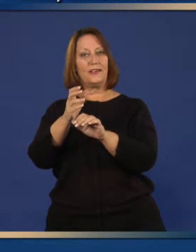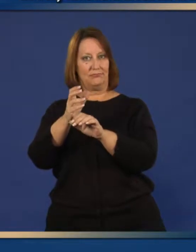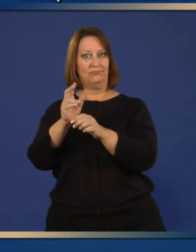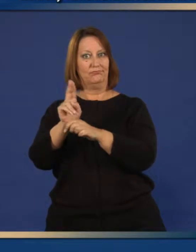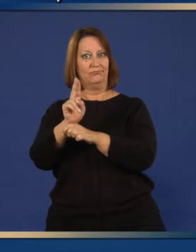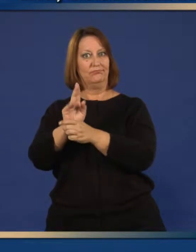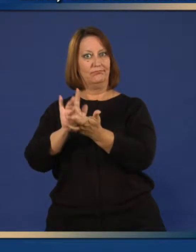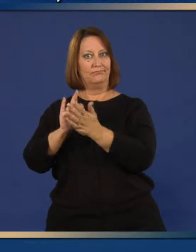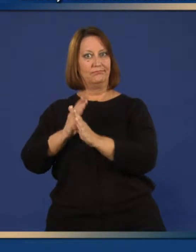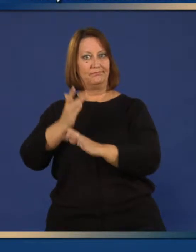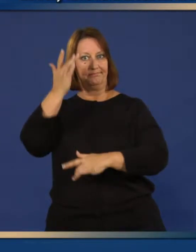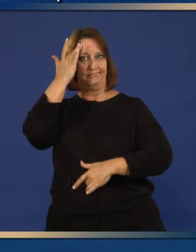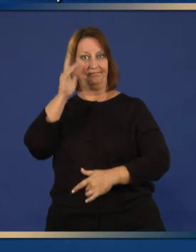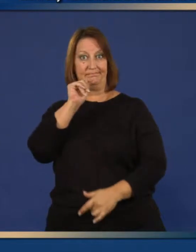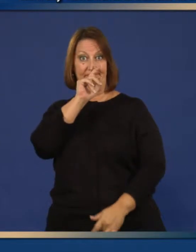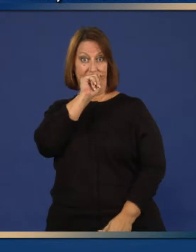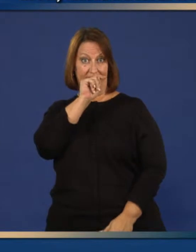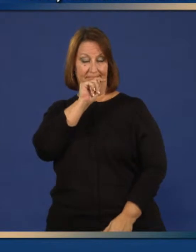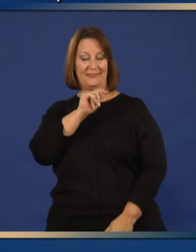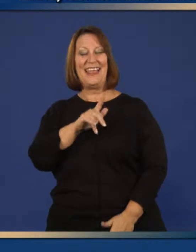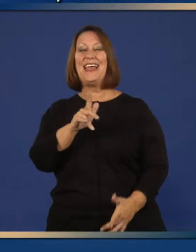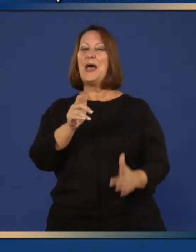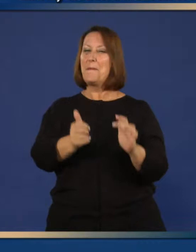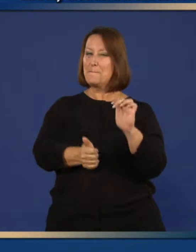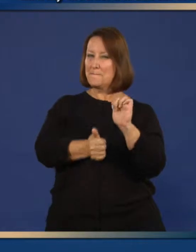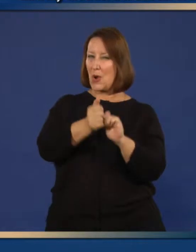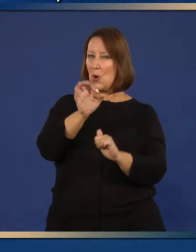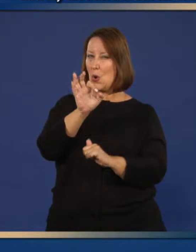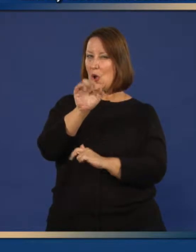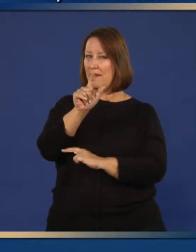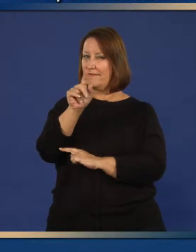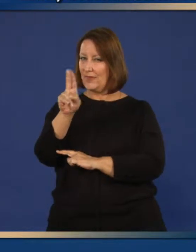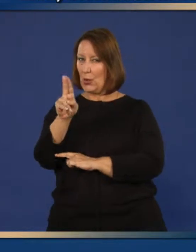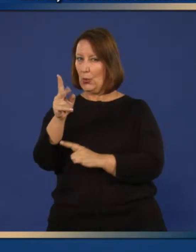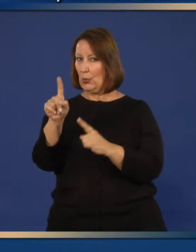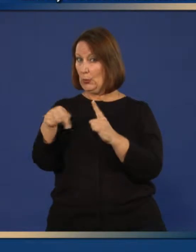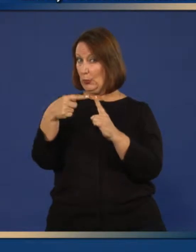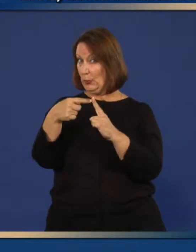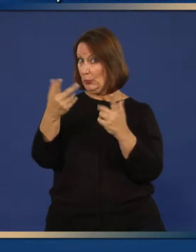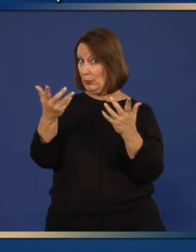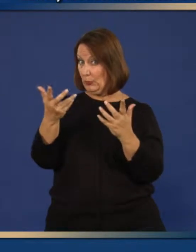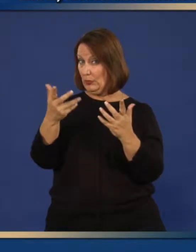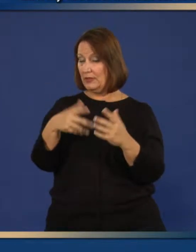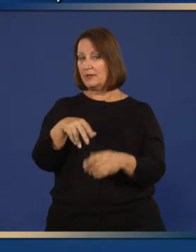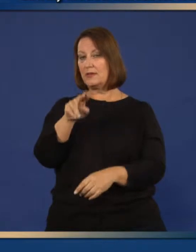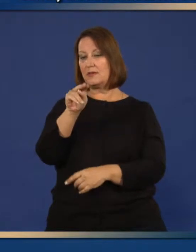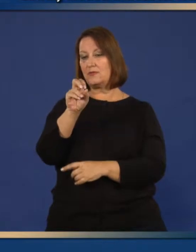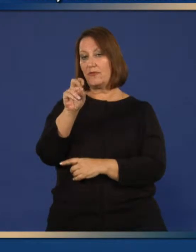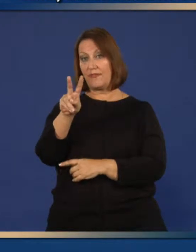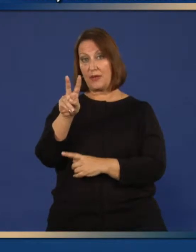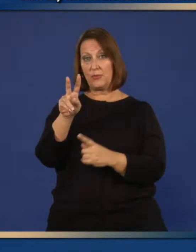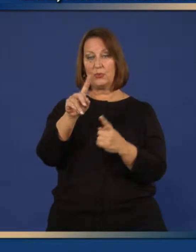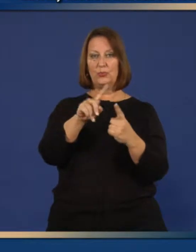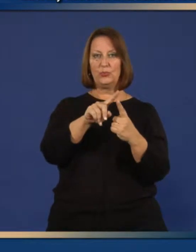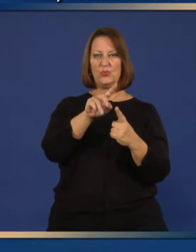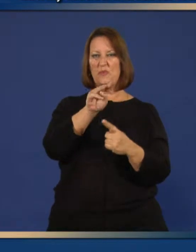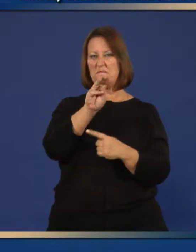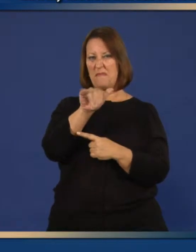Influenza can occur anytime, but most influenza occurs from November through